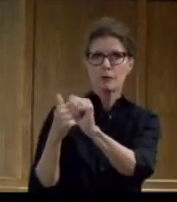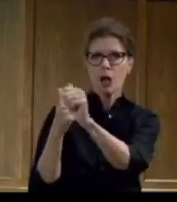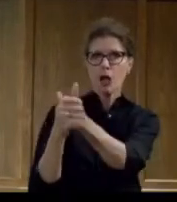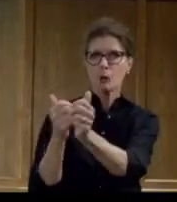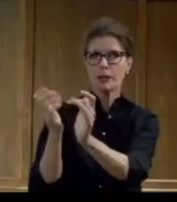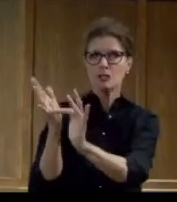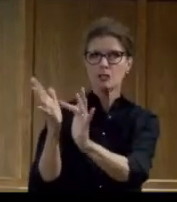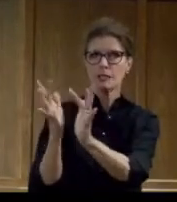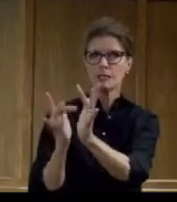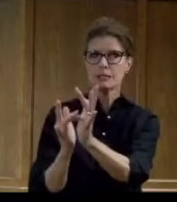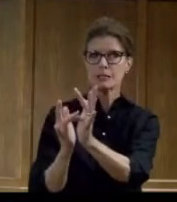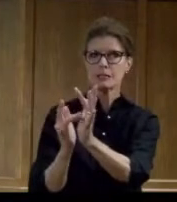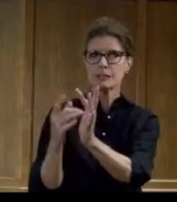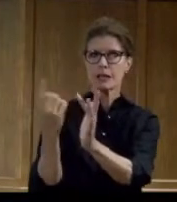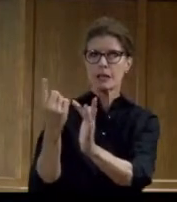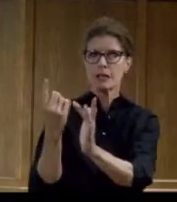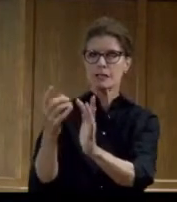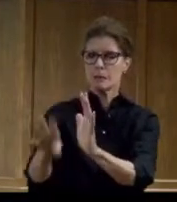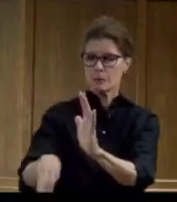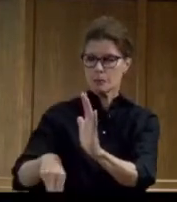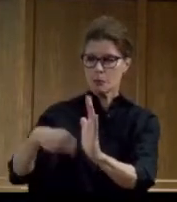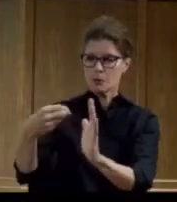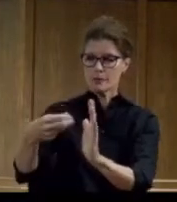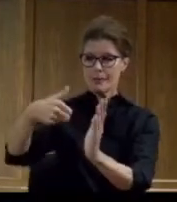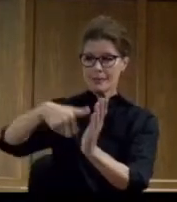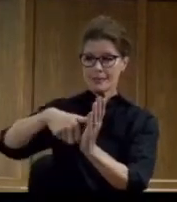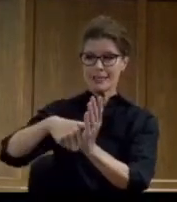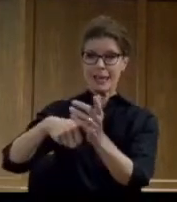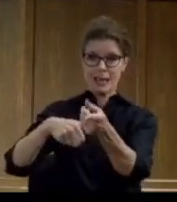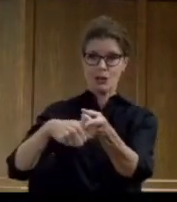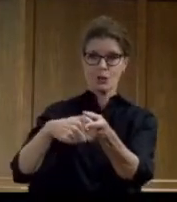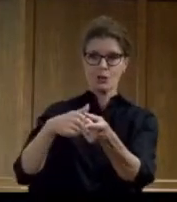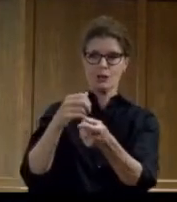pulls this letter out from the Apostle Paul, and she hears these words.